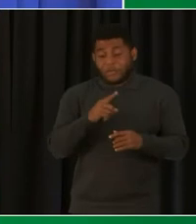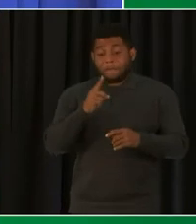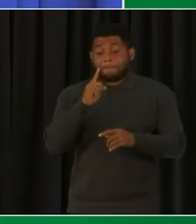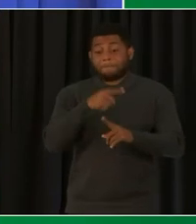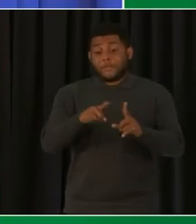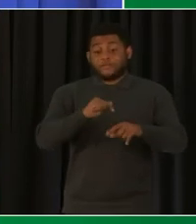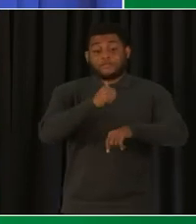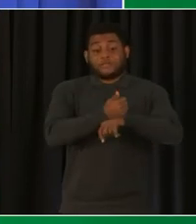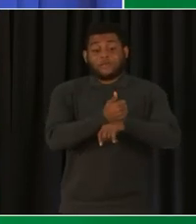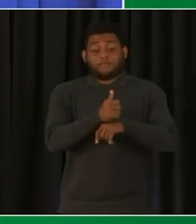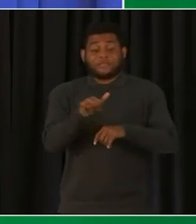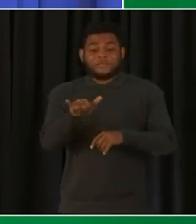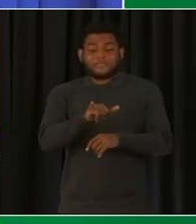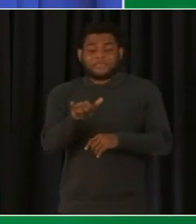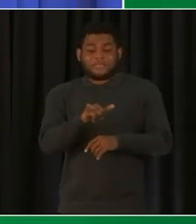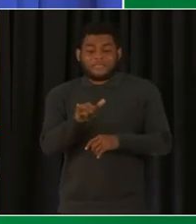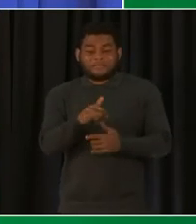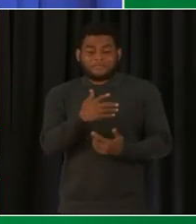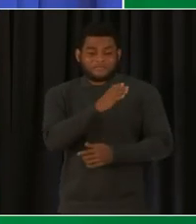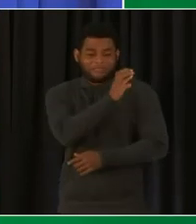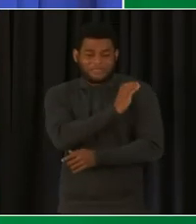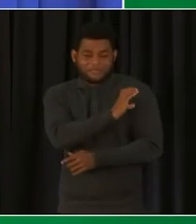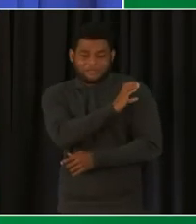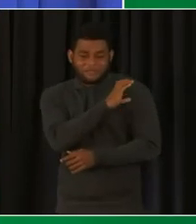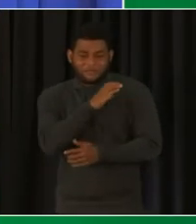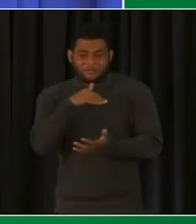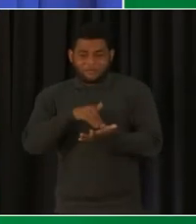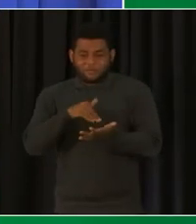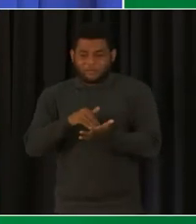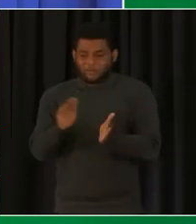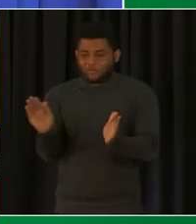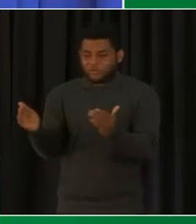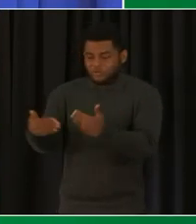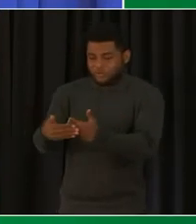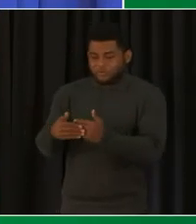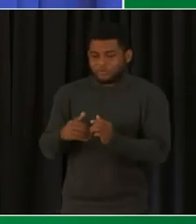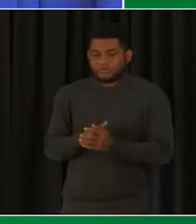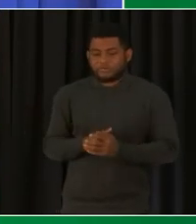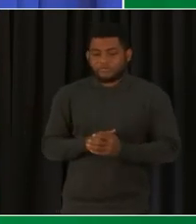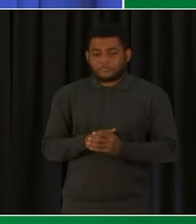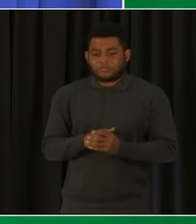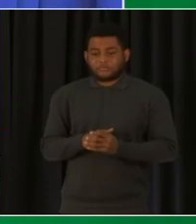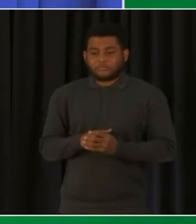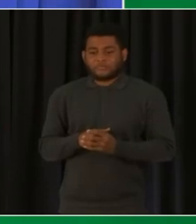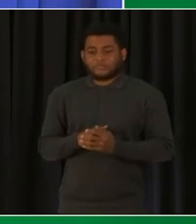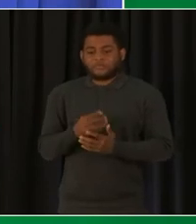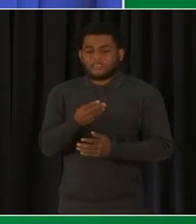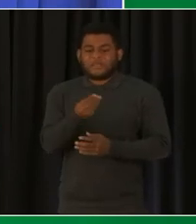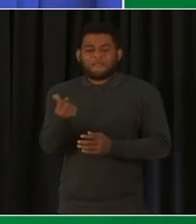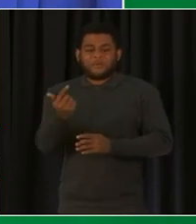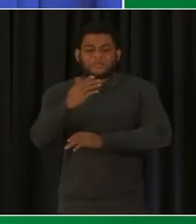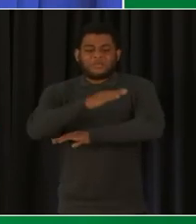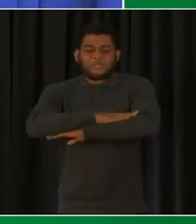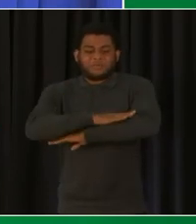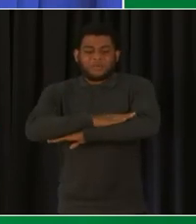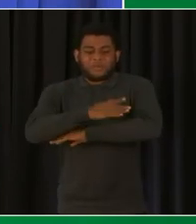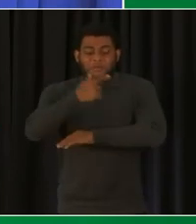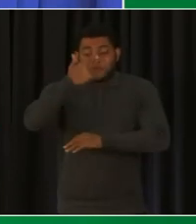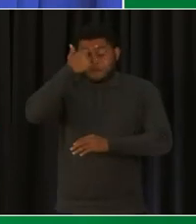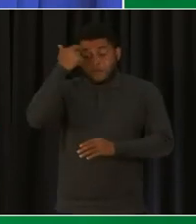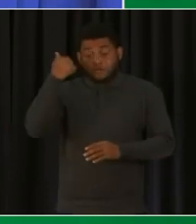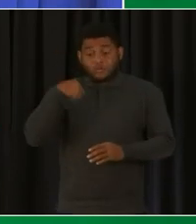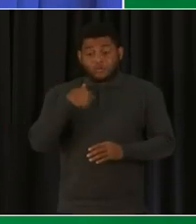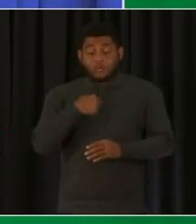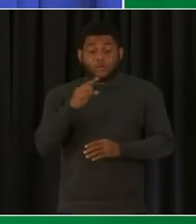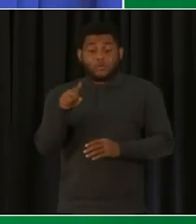up like, you know, a health suite. So there are just a few desks in there because we, only